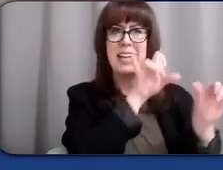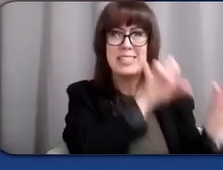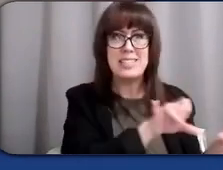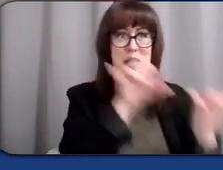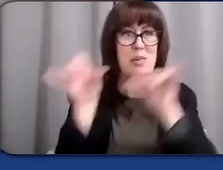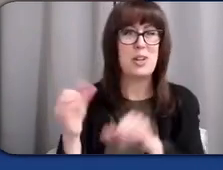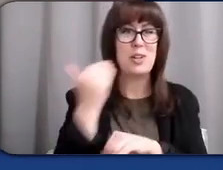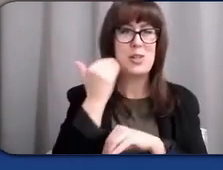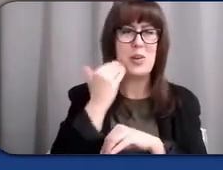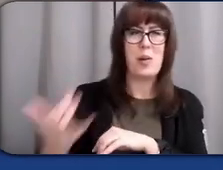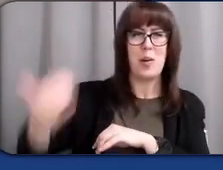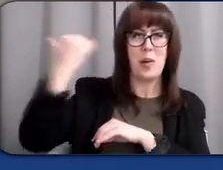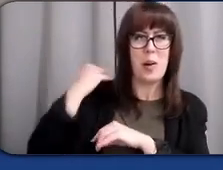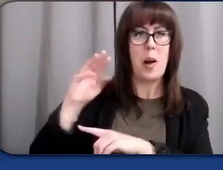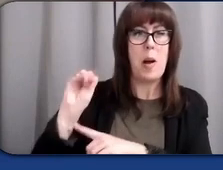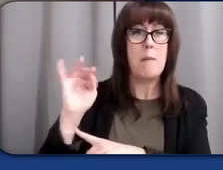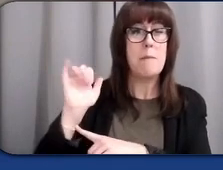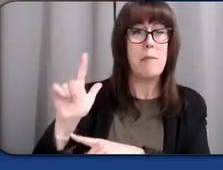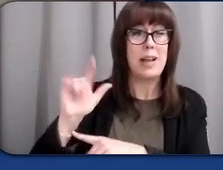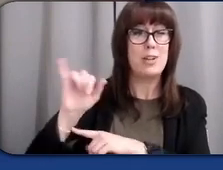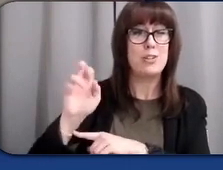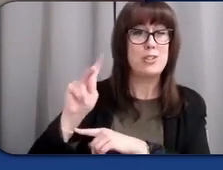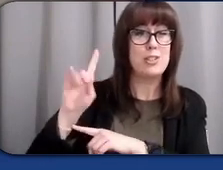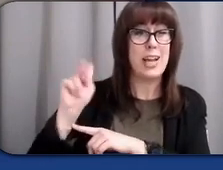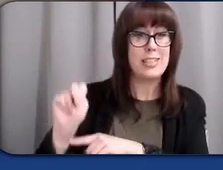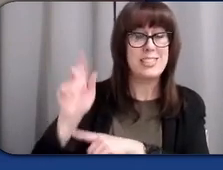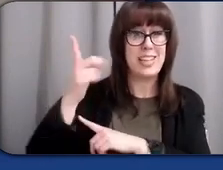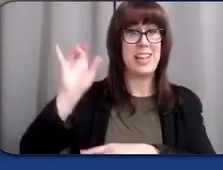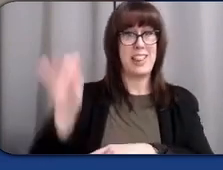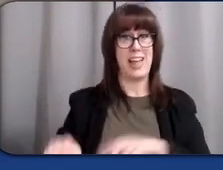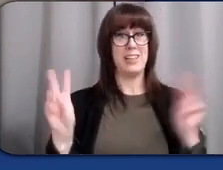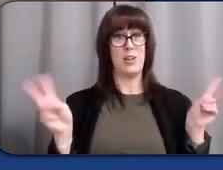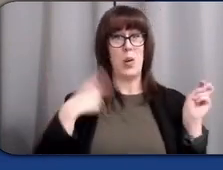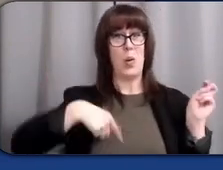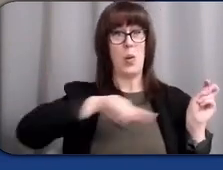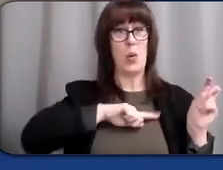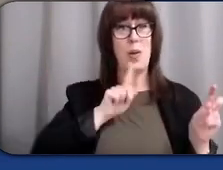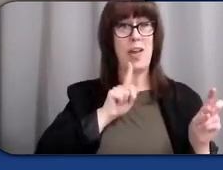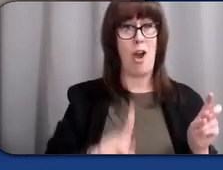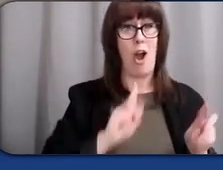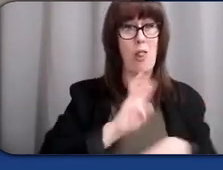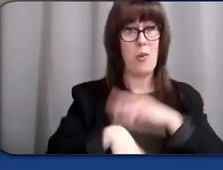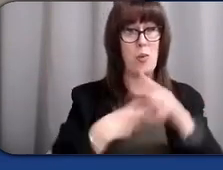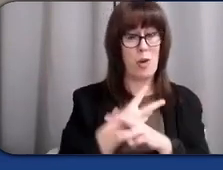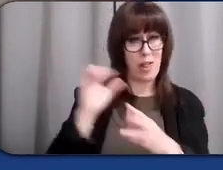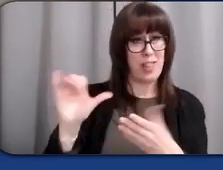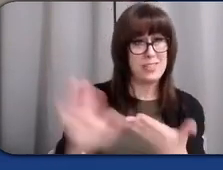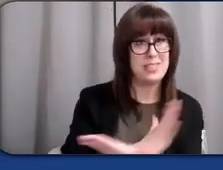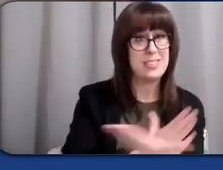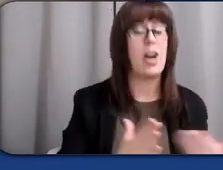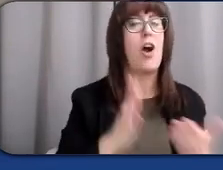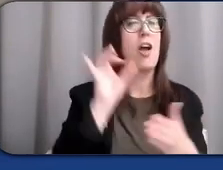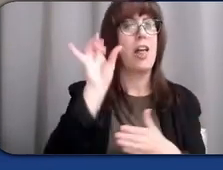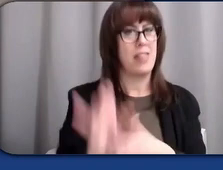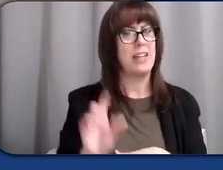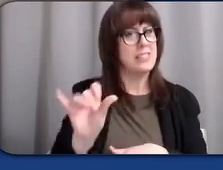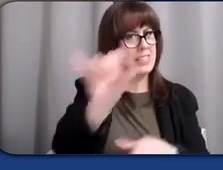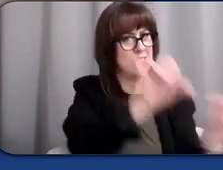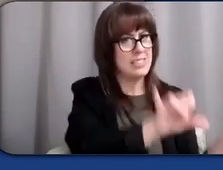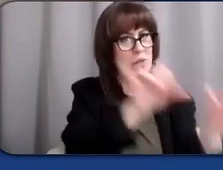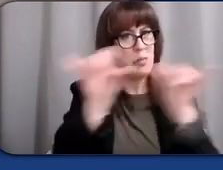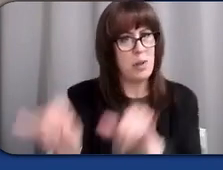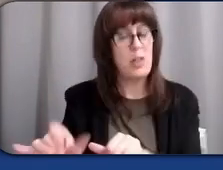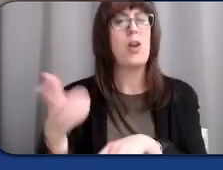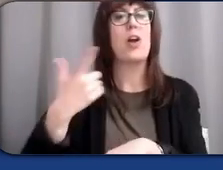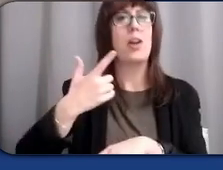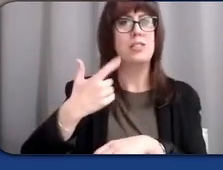Jackson's We Are the World. This is bringing together a collaboration of all the best artists in South Sudan, mostly singers, but also I